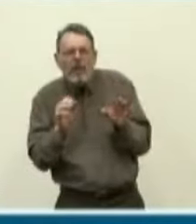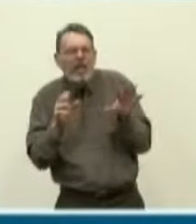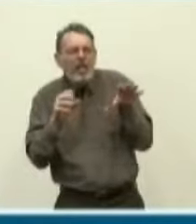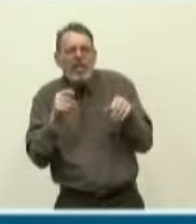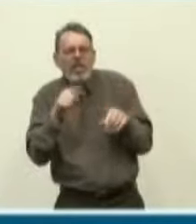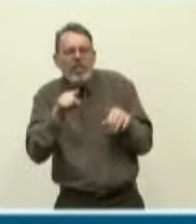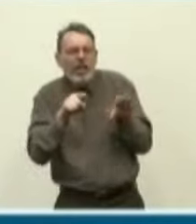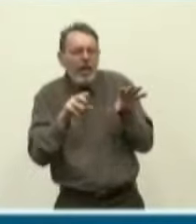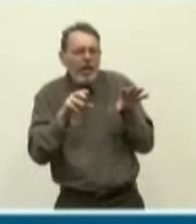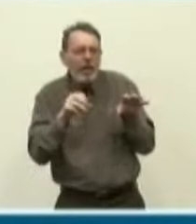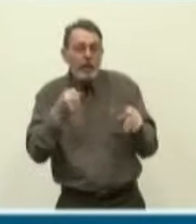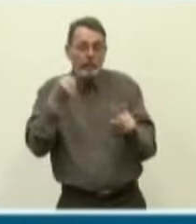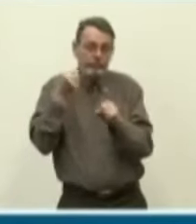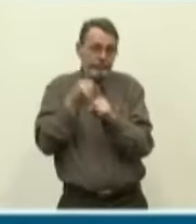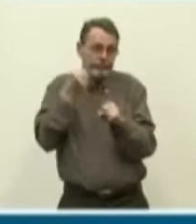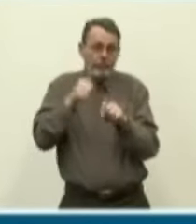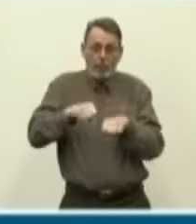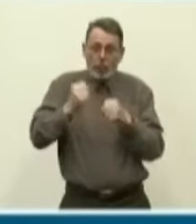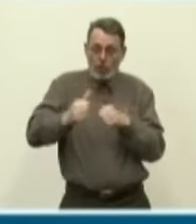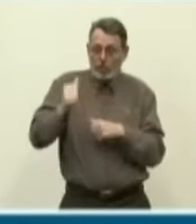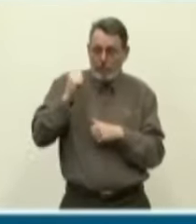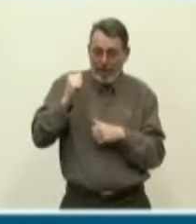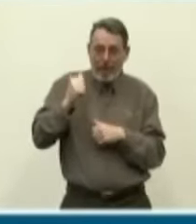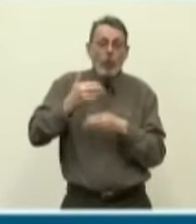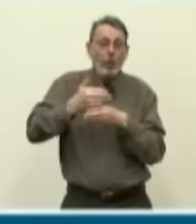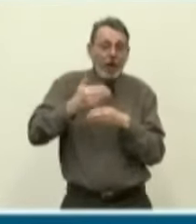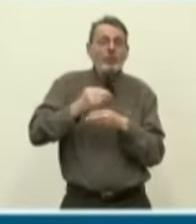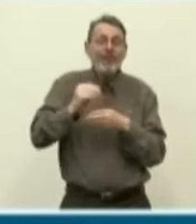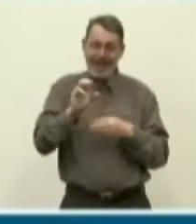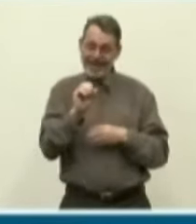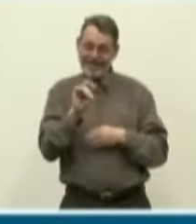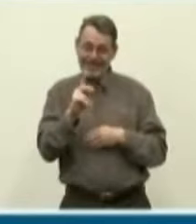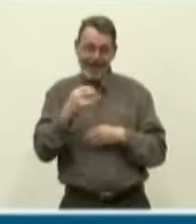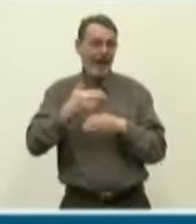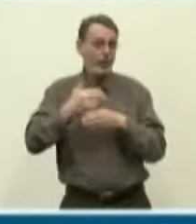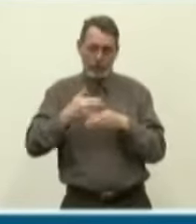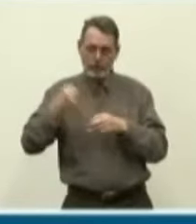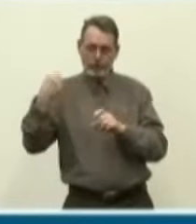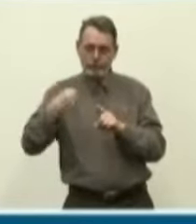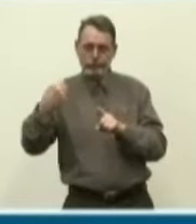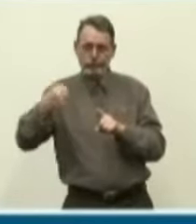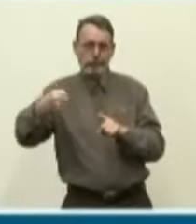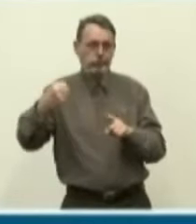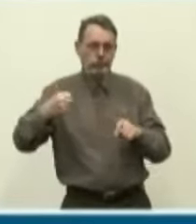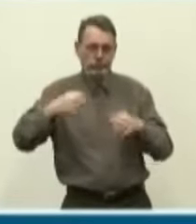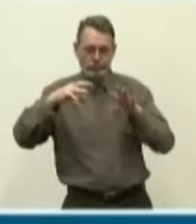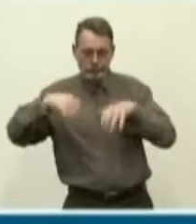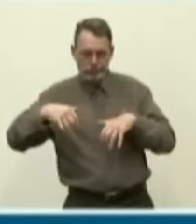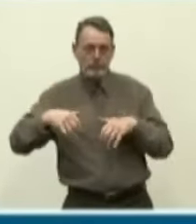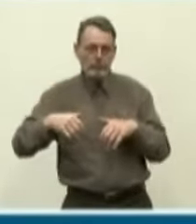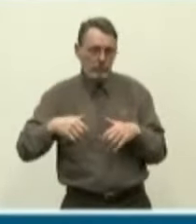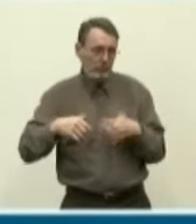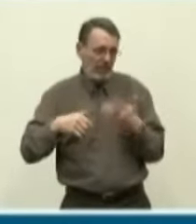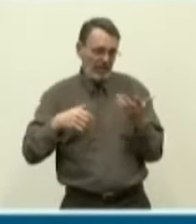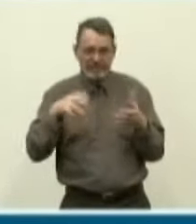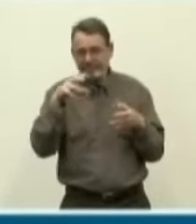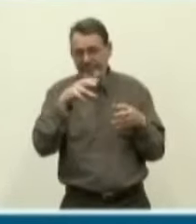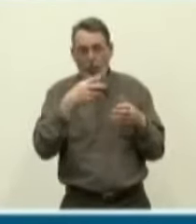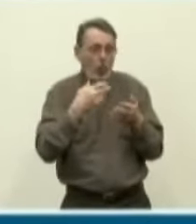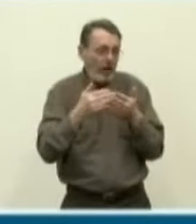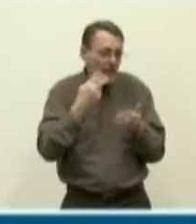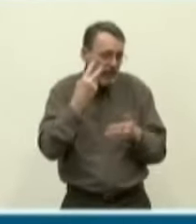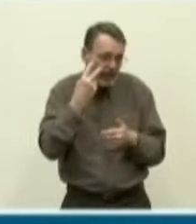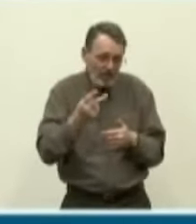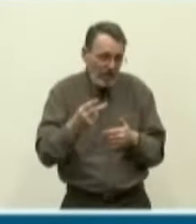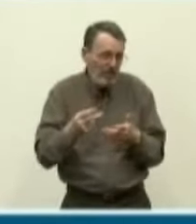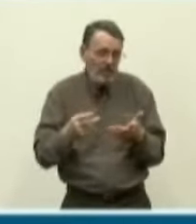They knocked in the back window and the side windows. So I think probably whatever they saw. But it was amazing.